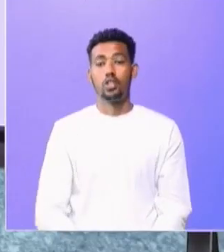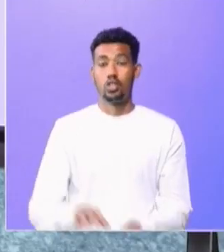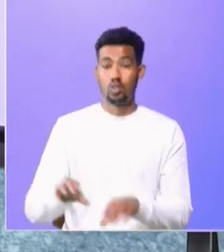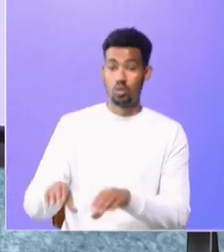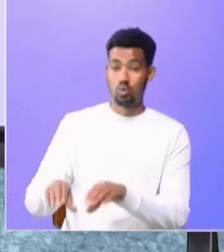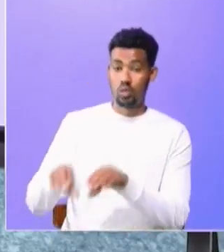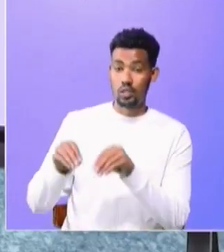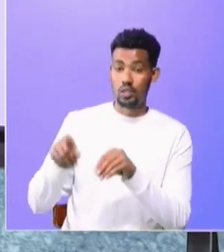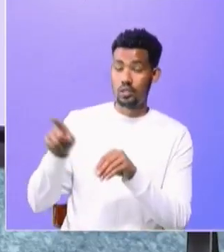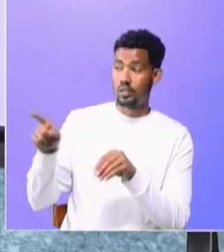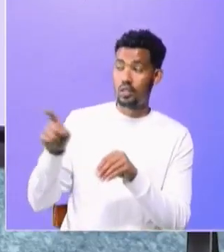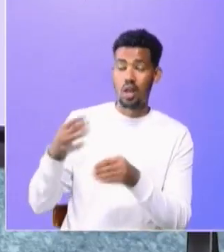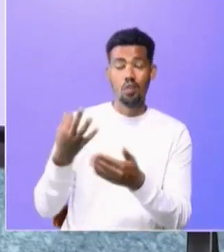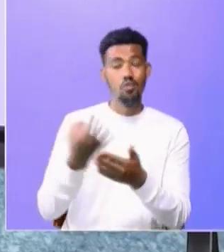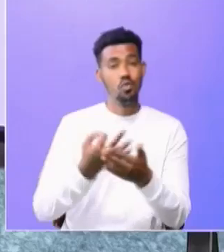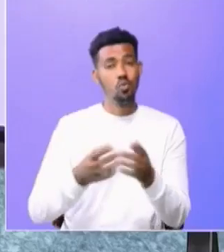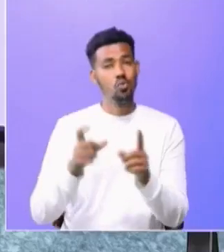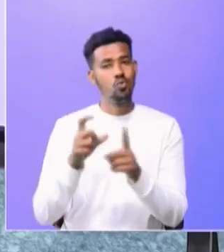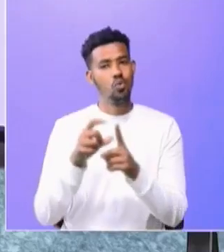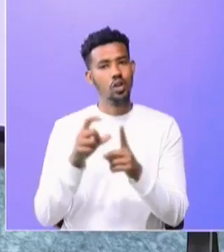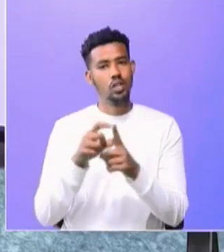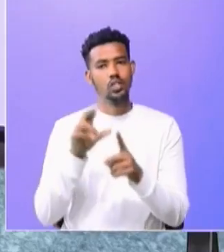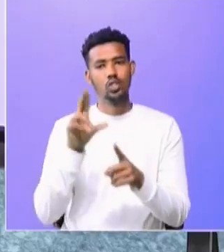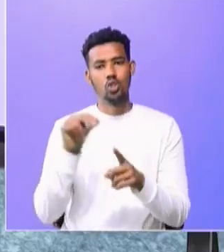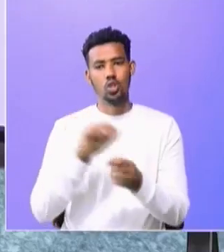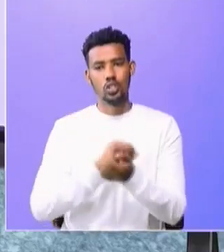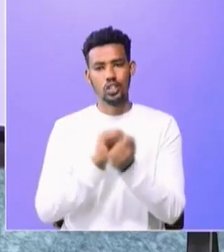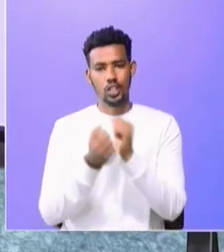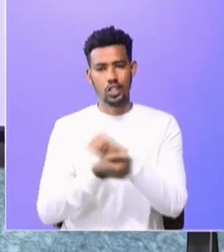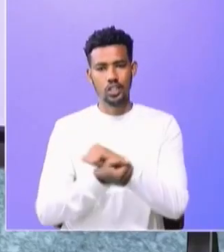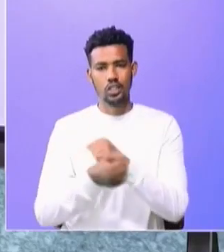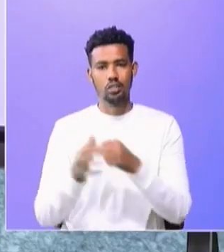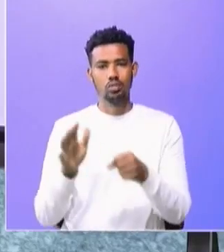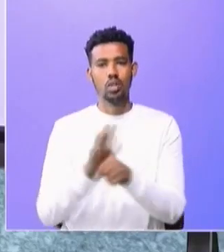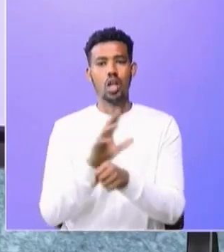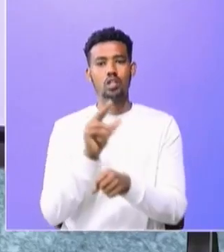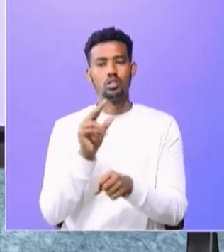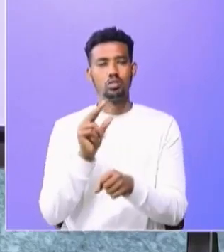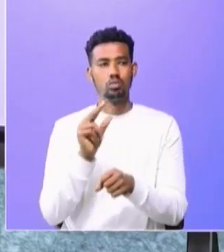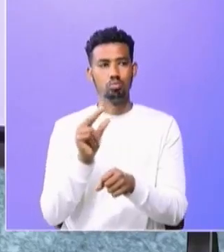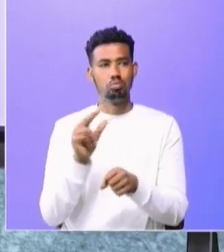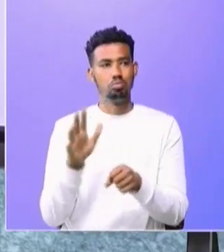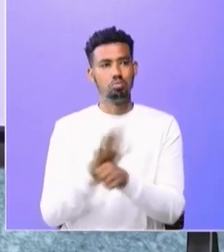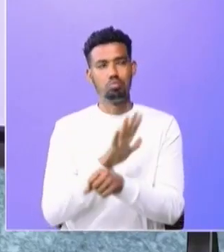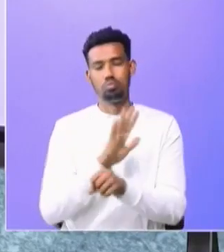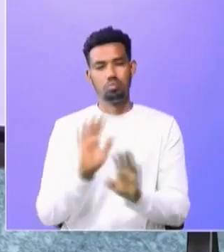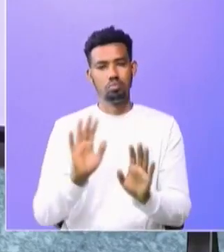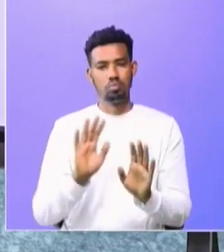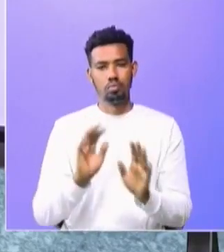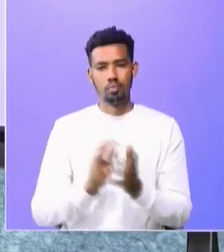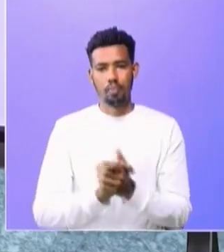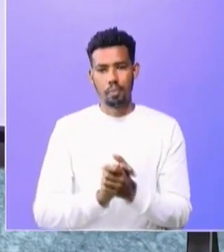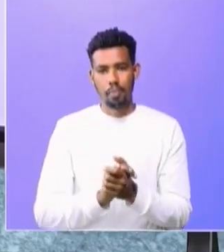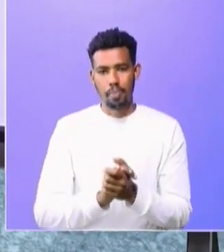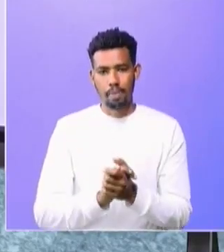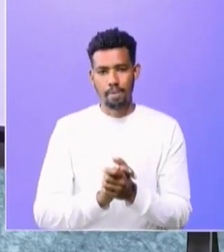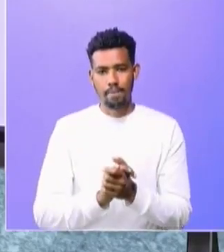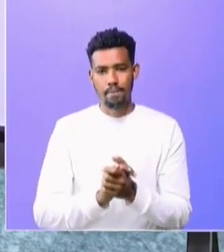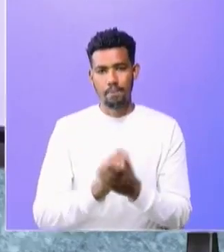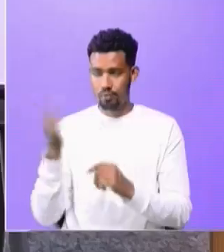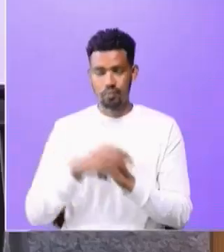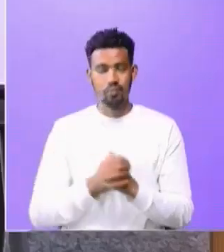Students, these are a form of words not changing at all. Let me mention the words are going to be